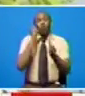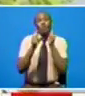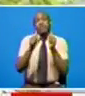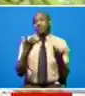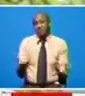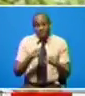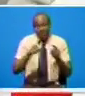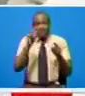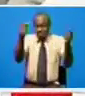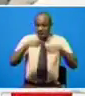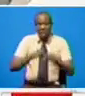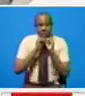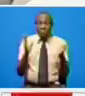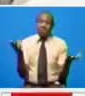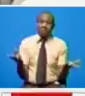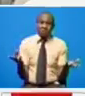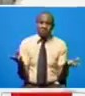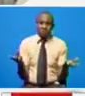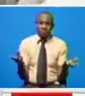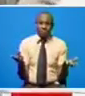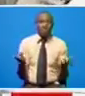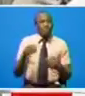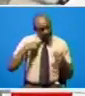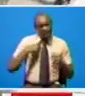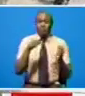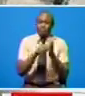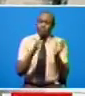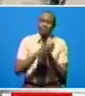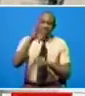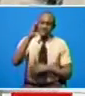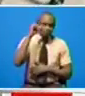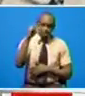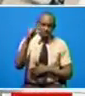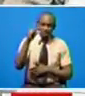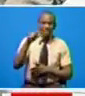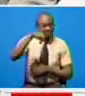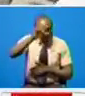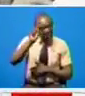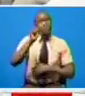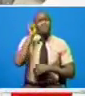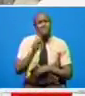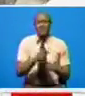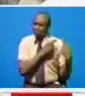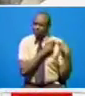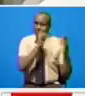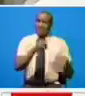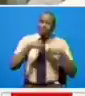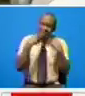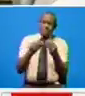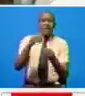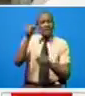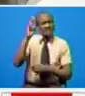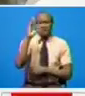but we have not seen any. The ball lies with the COG. It is the COG which is supposed to provide the